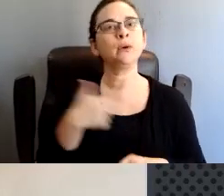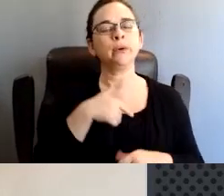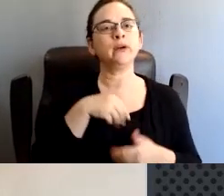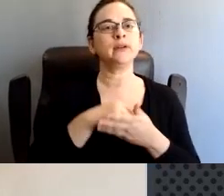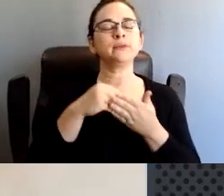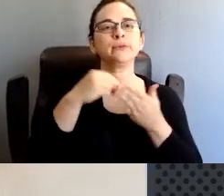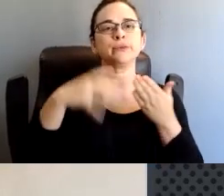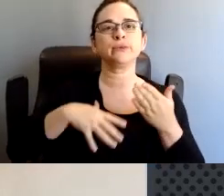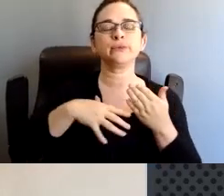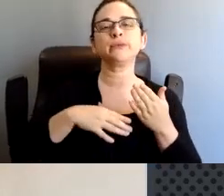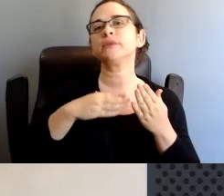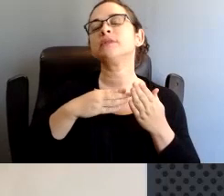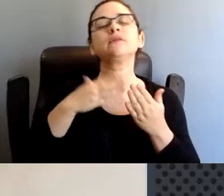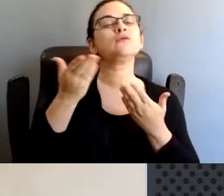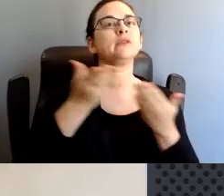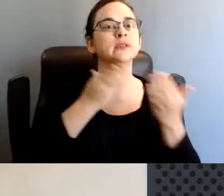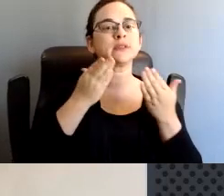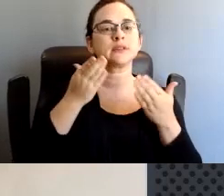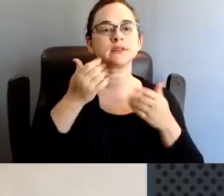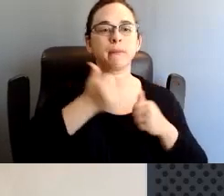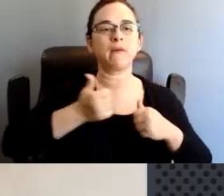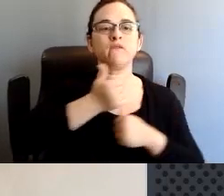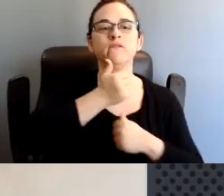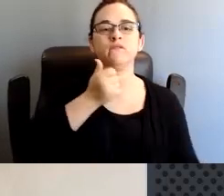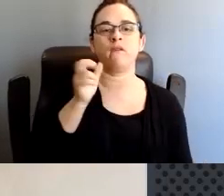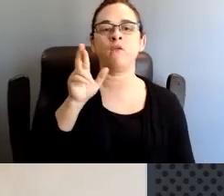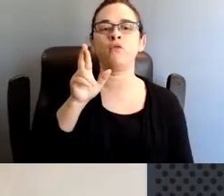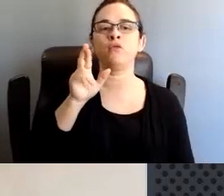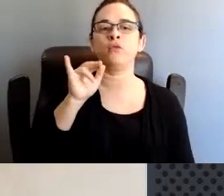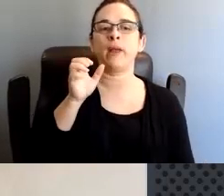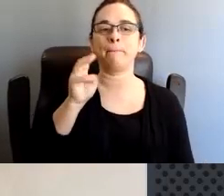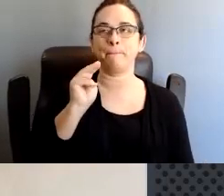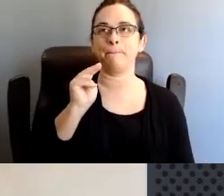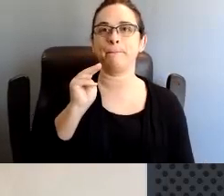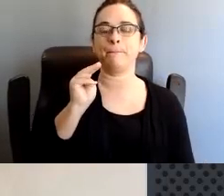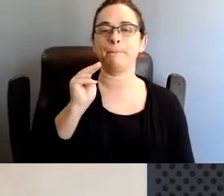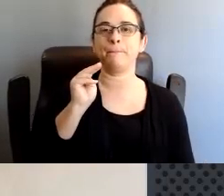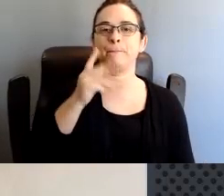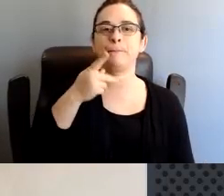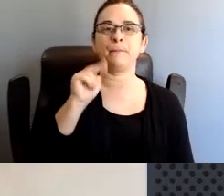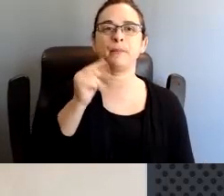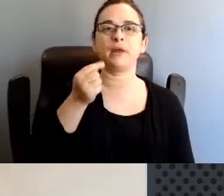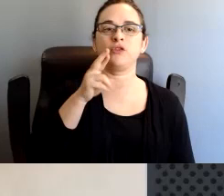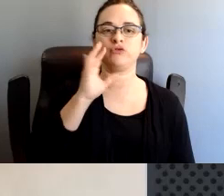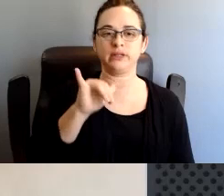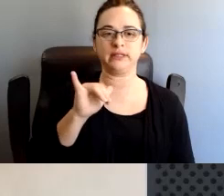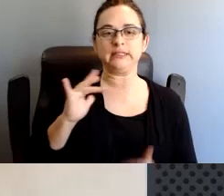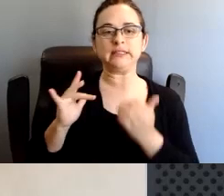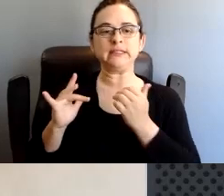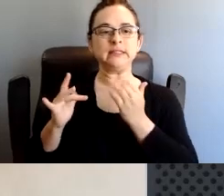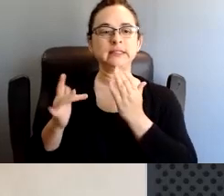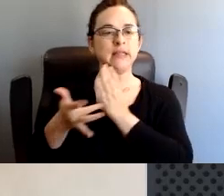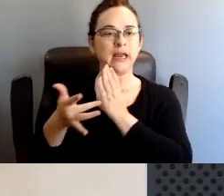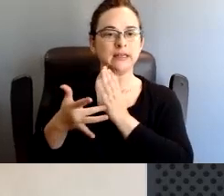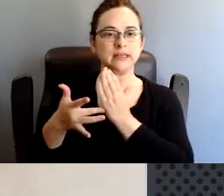the RAM pantry and right next where we share with psych services. So when you walk into psych services, we share the office with them, but we